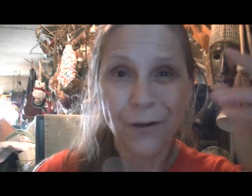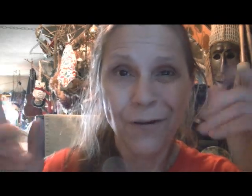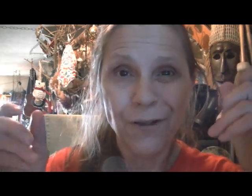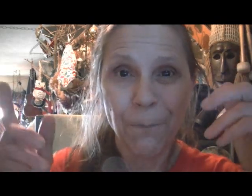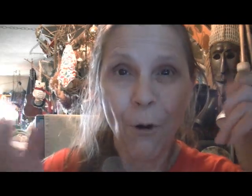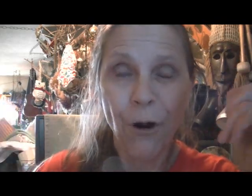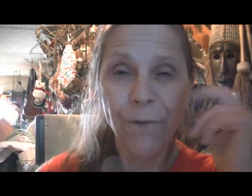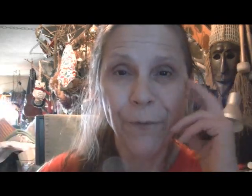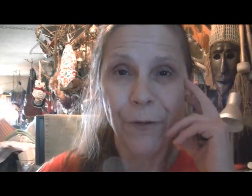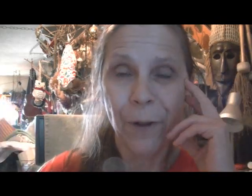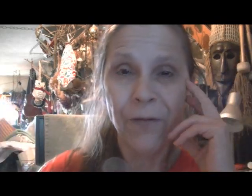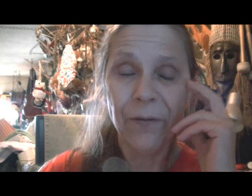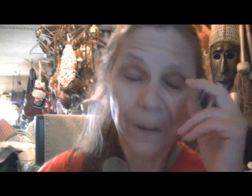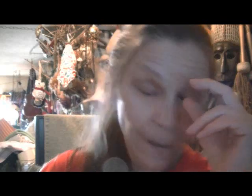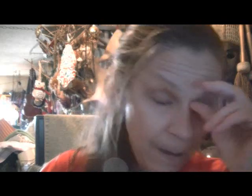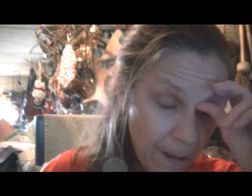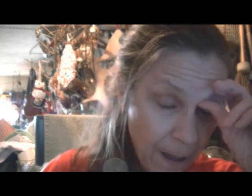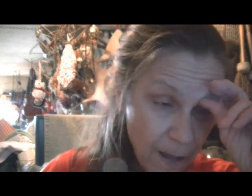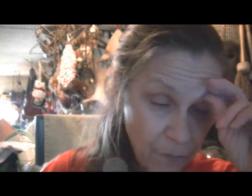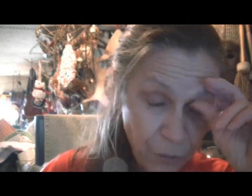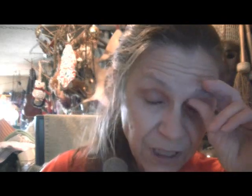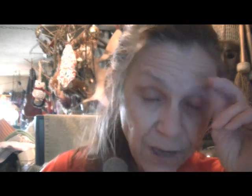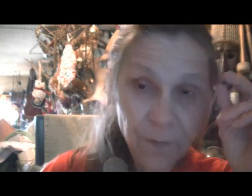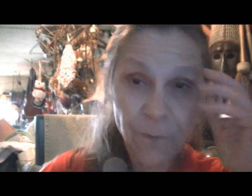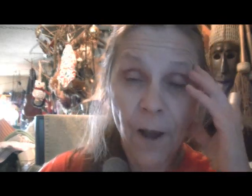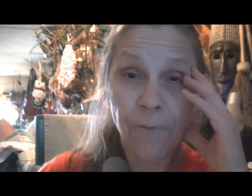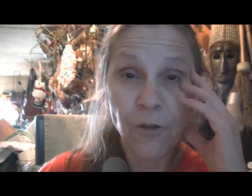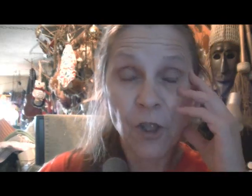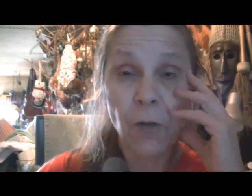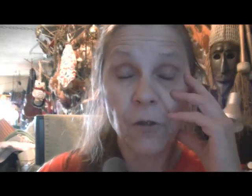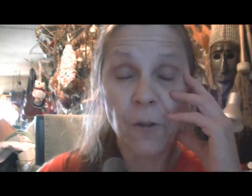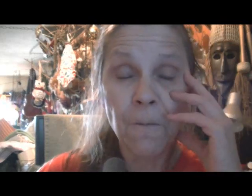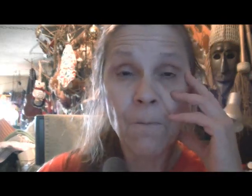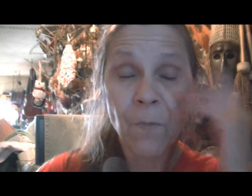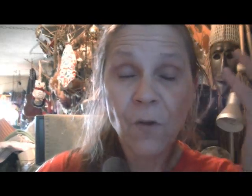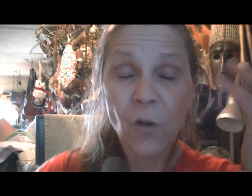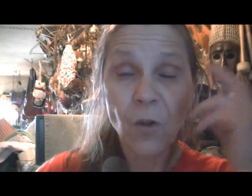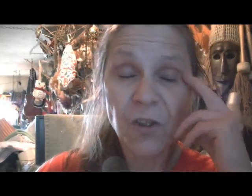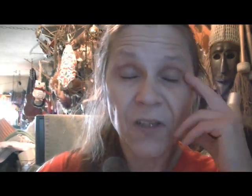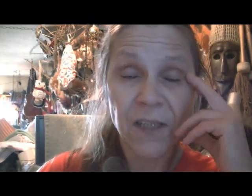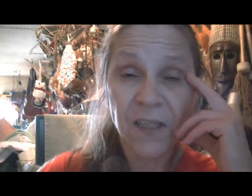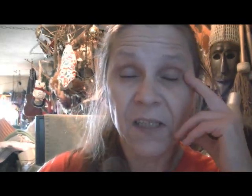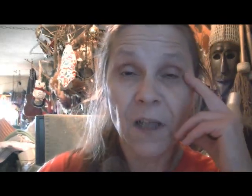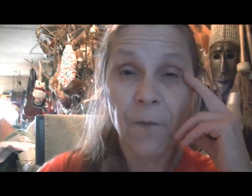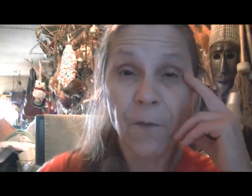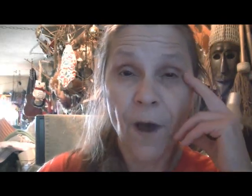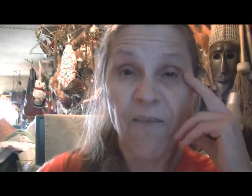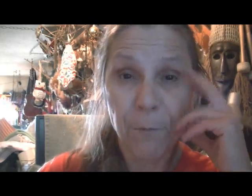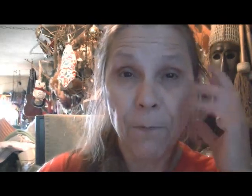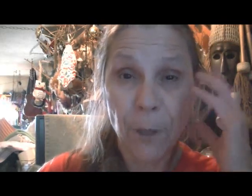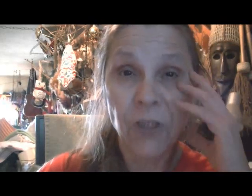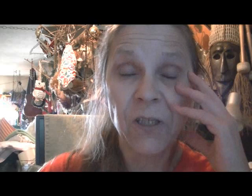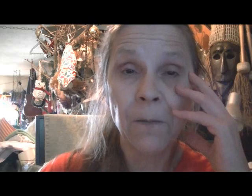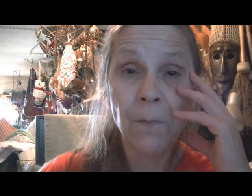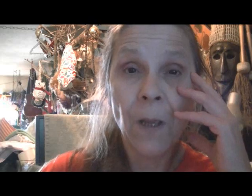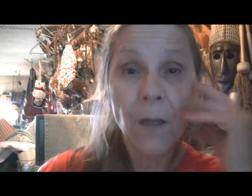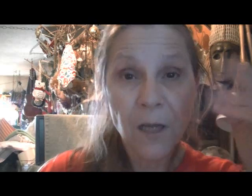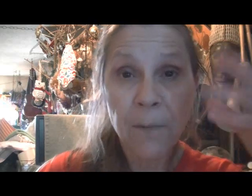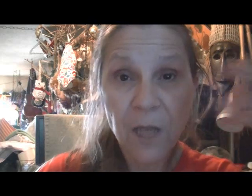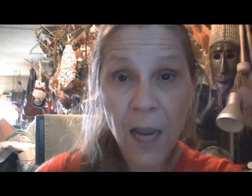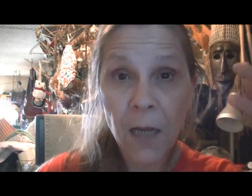$300 for support for the month and $375 for shelter. So we'll just say $675 per